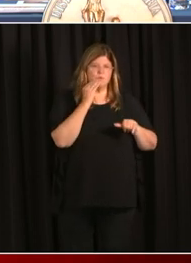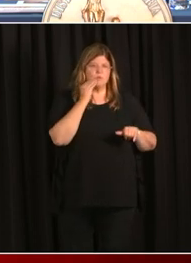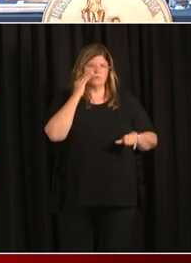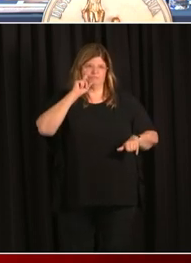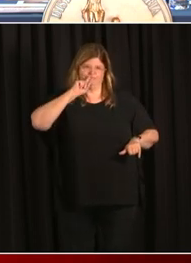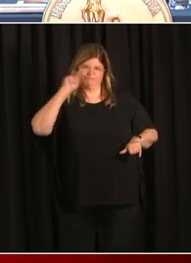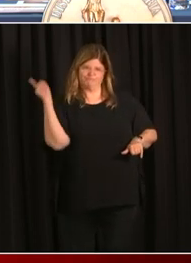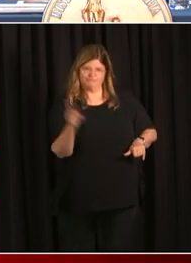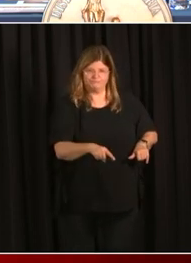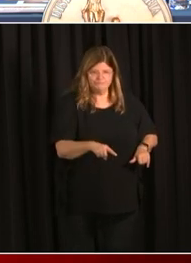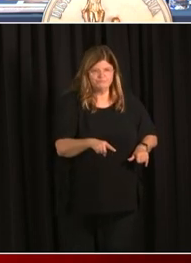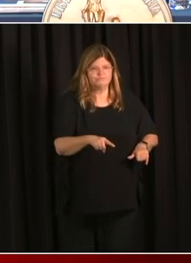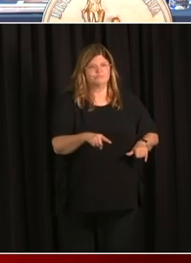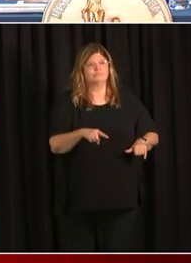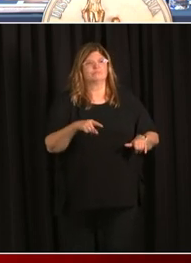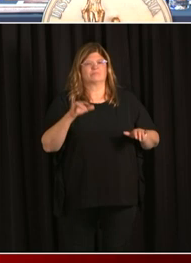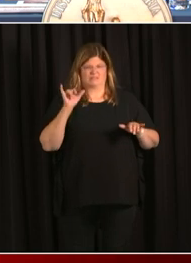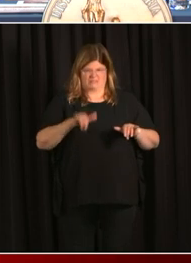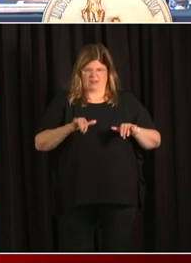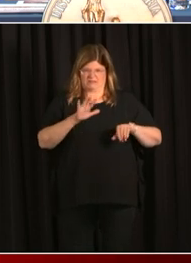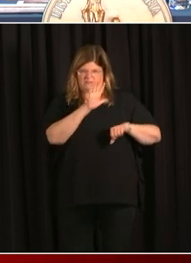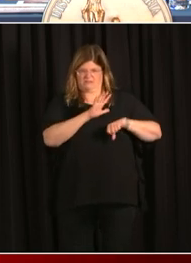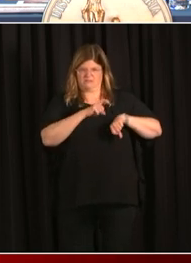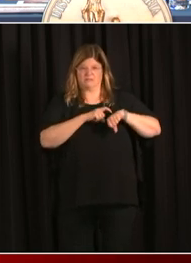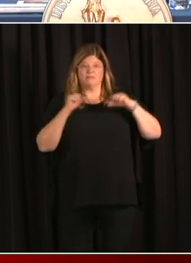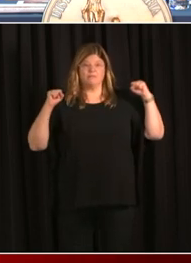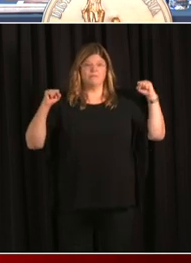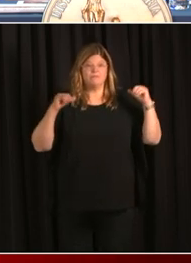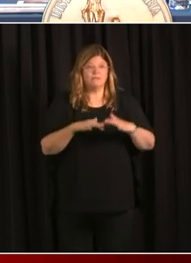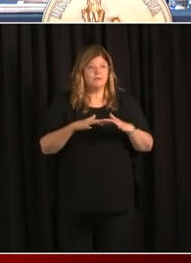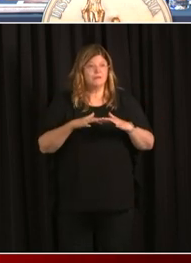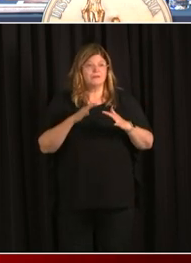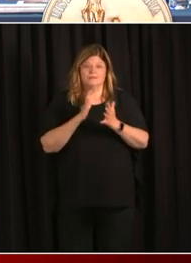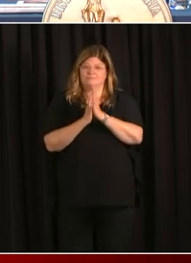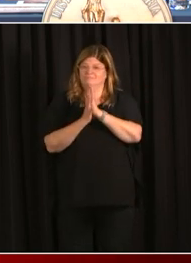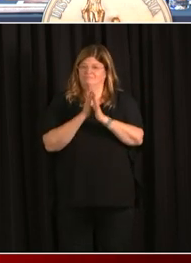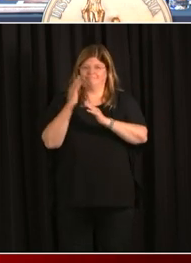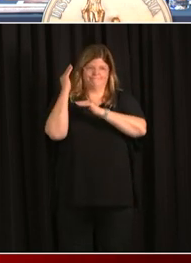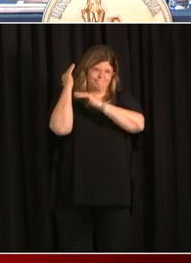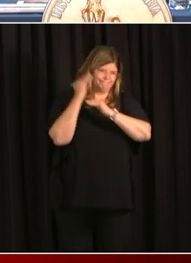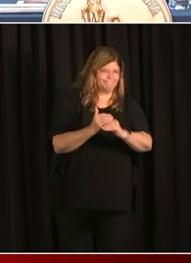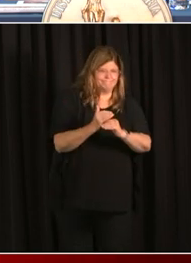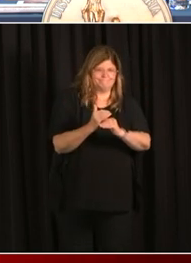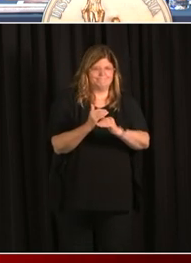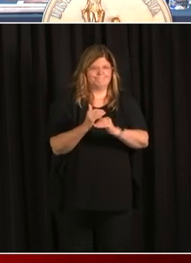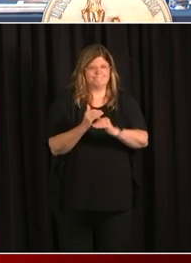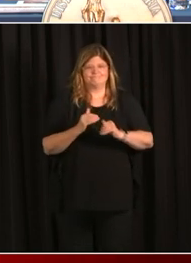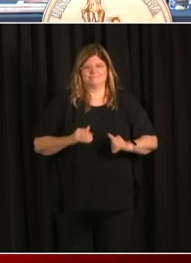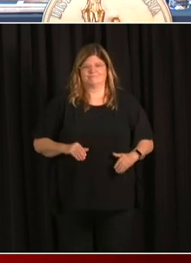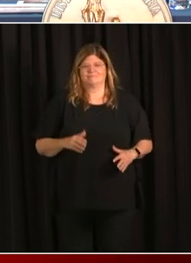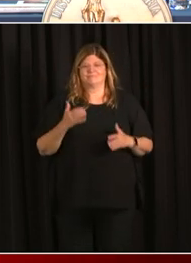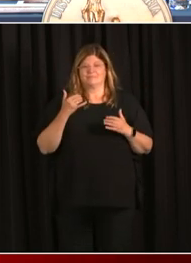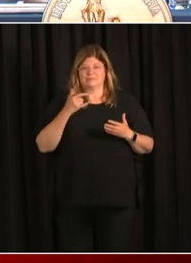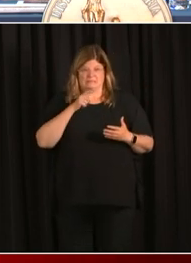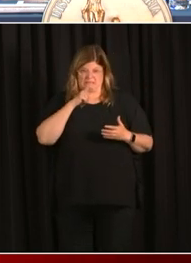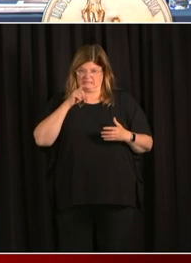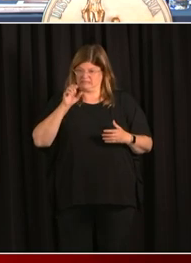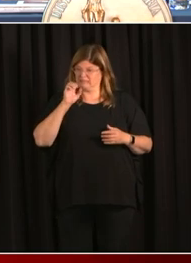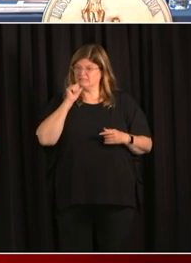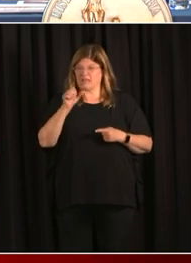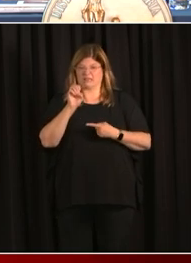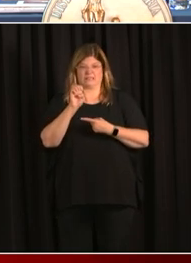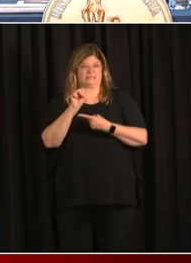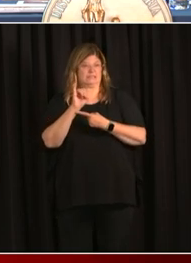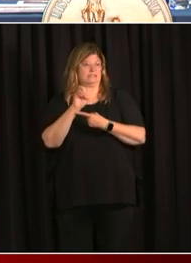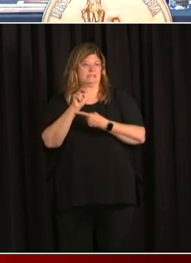orders, gathering limitations, closing of non-essential businesses that